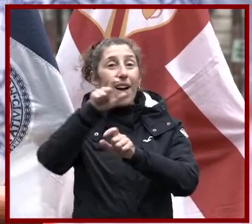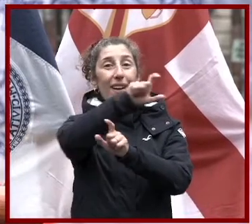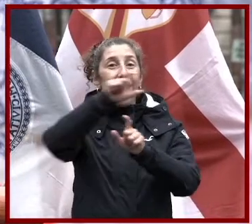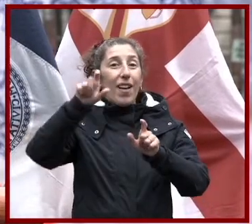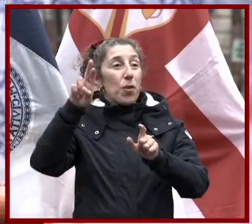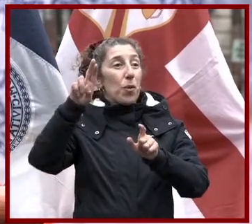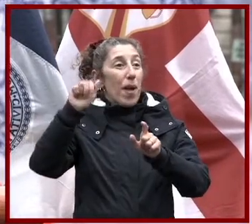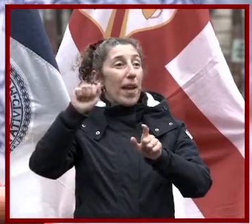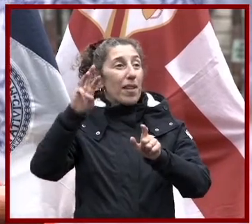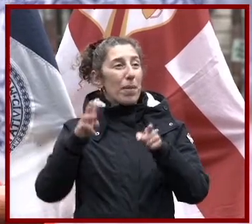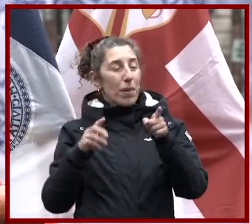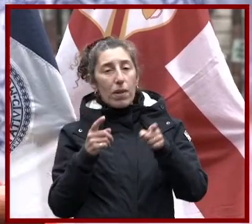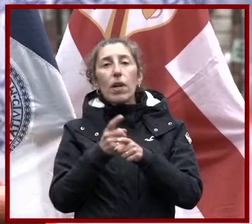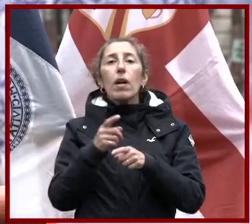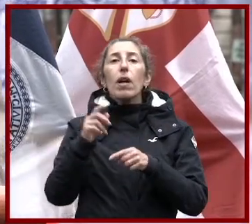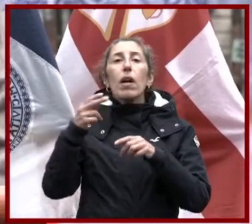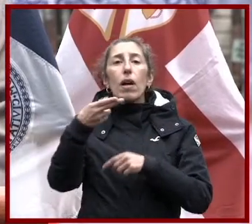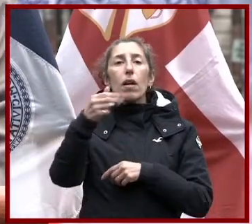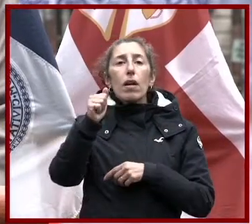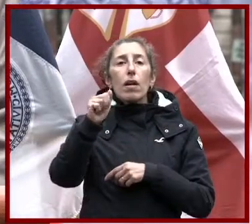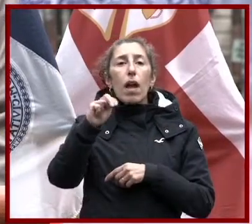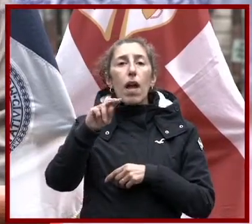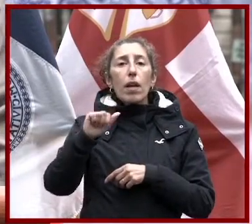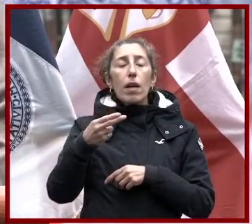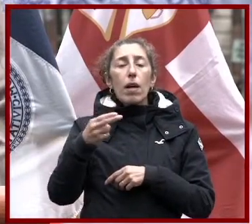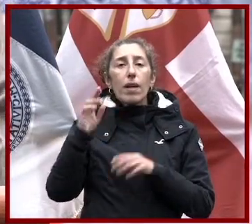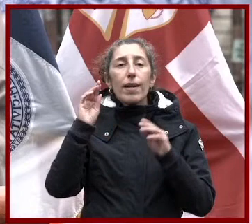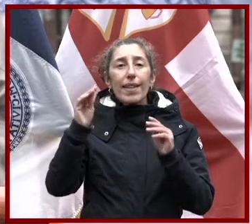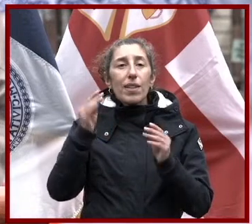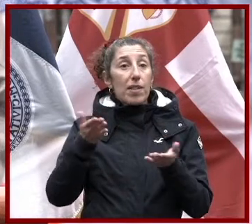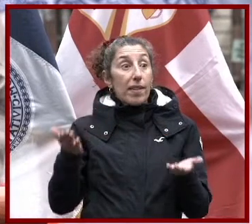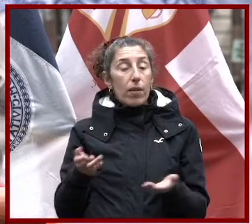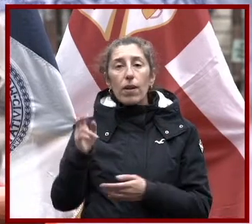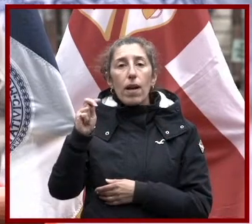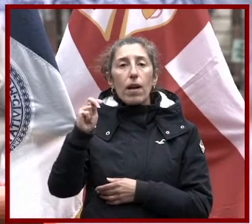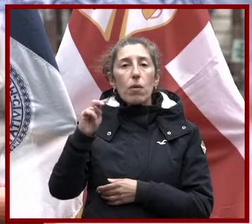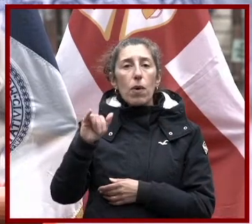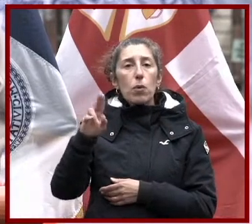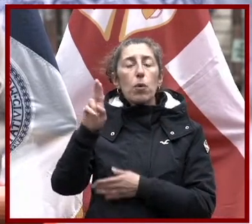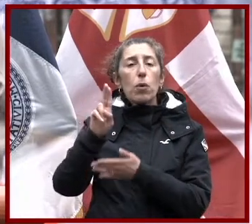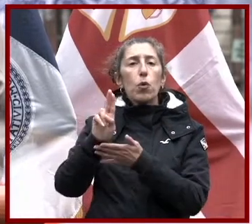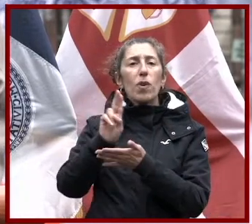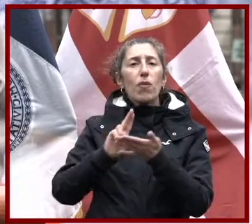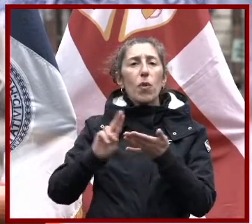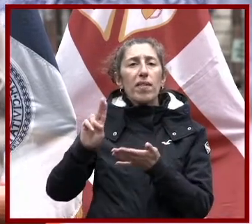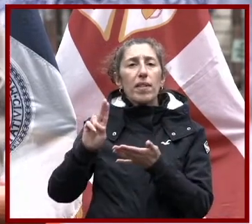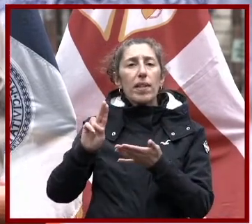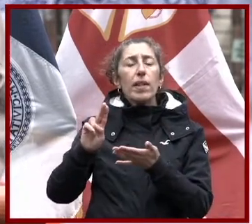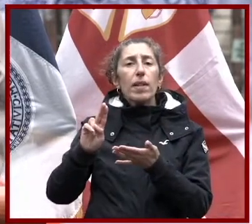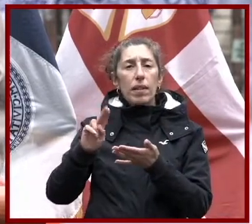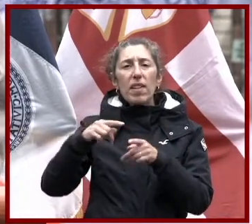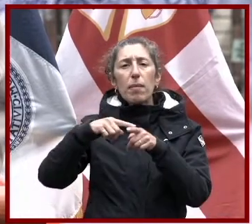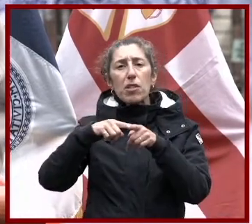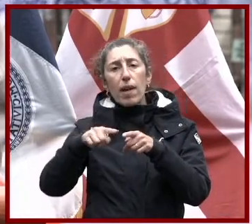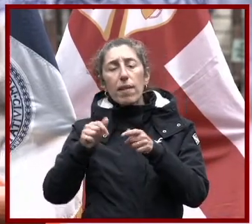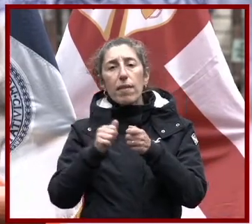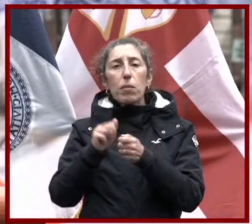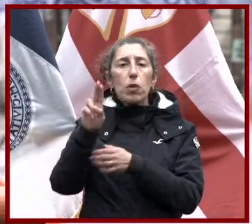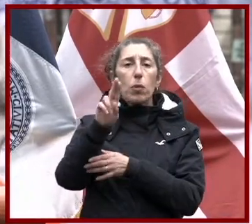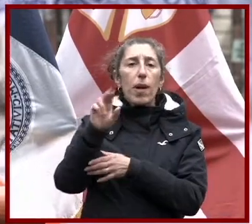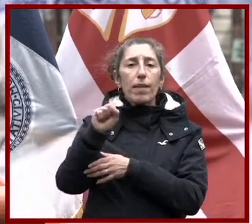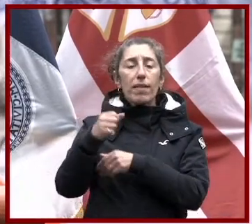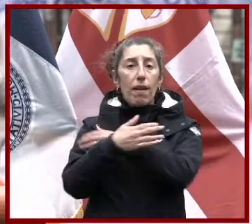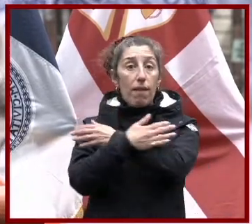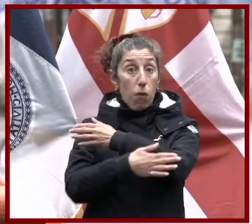Hannah teaches at NYU University, Gallatin School, and specializes in U.S. Foreign relations. She